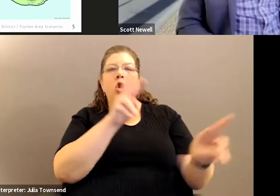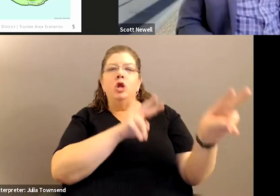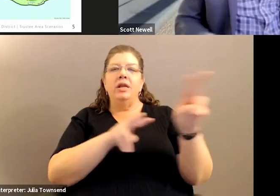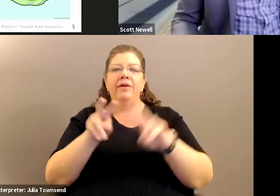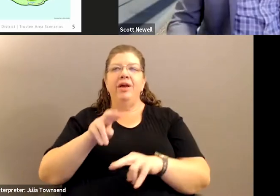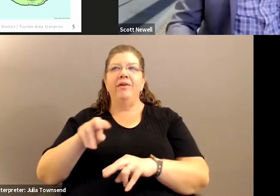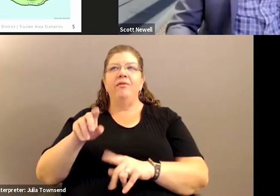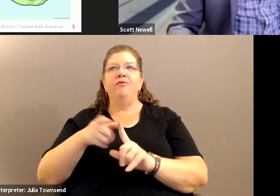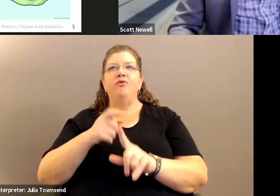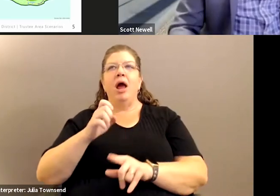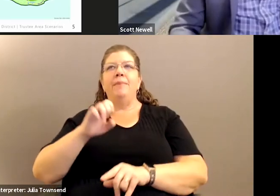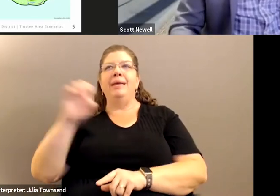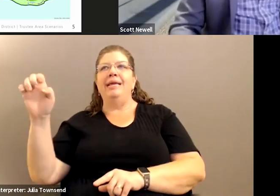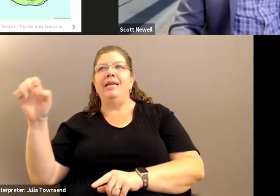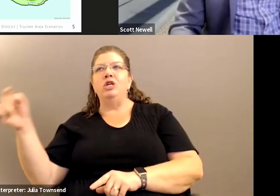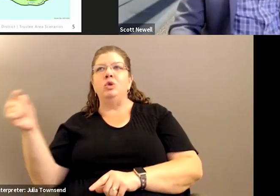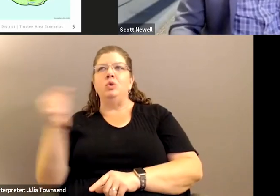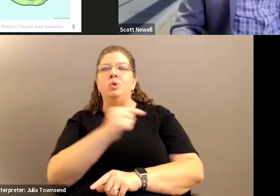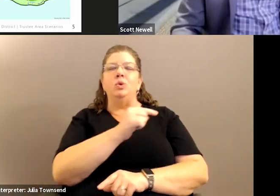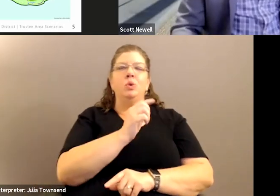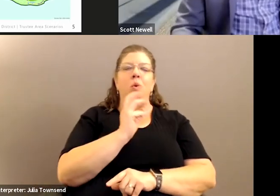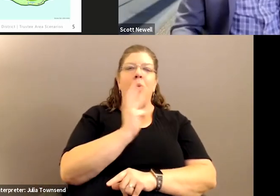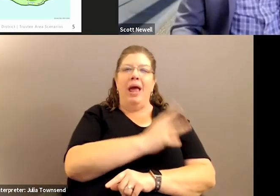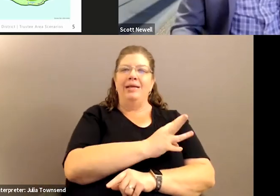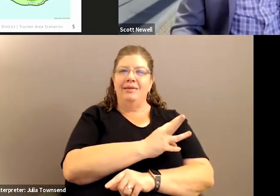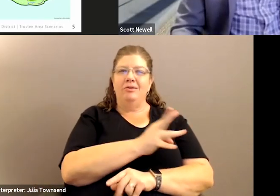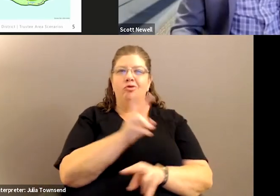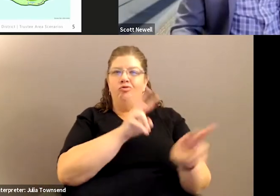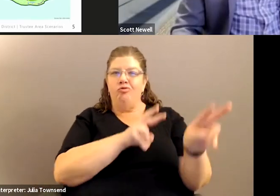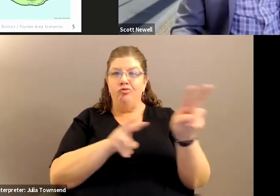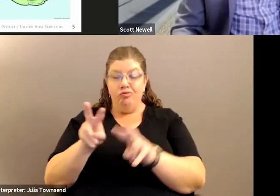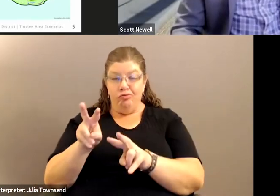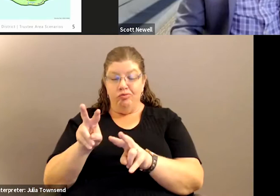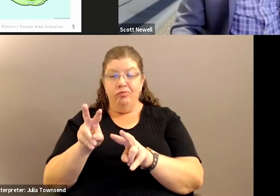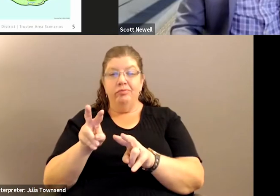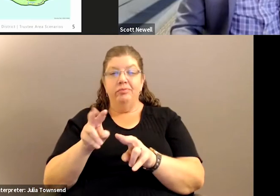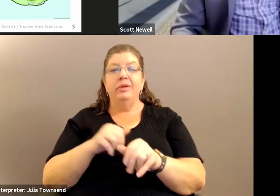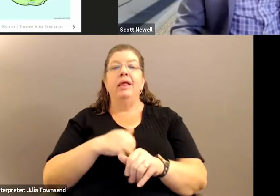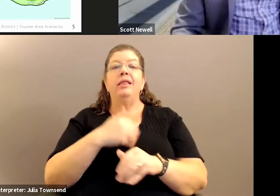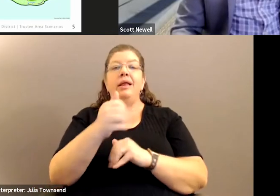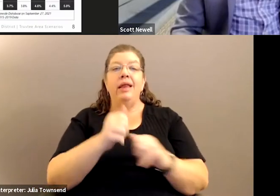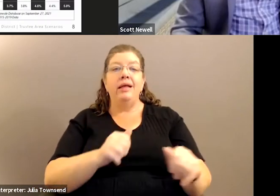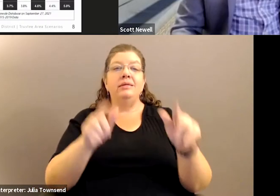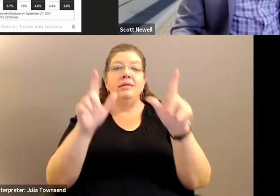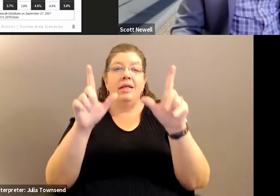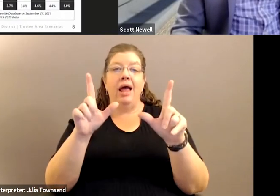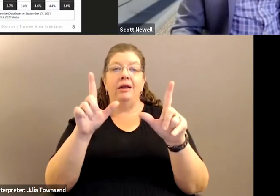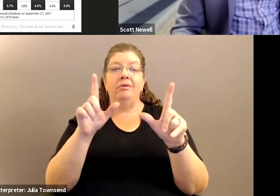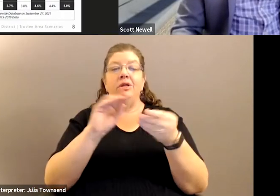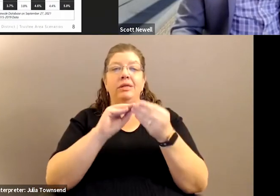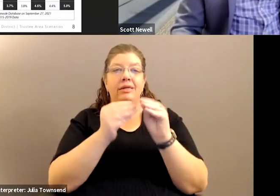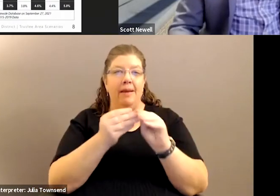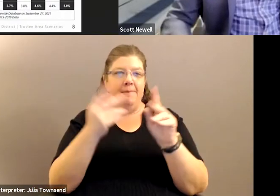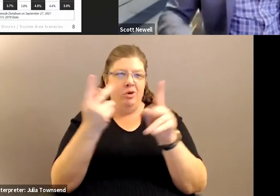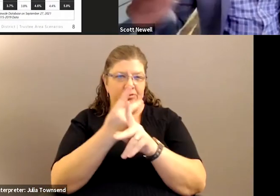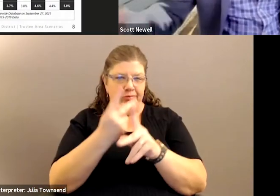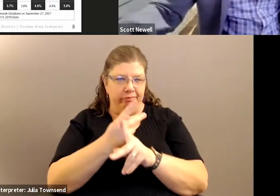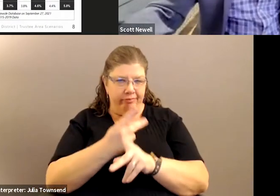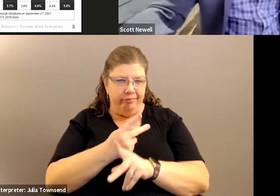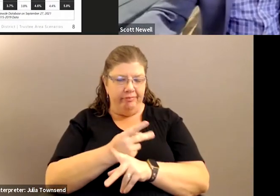east west if you will uh lens and if you want to go to the next slide here we can talk about how these numbers shake